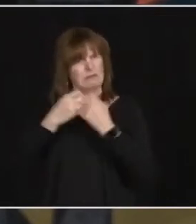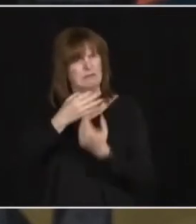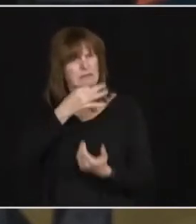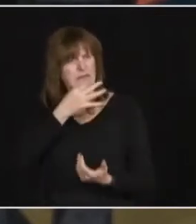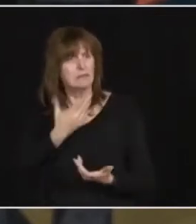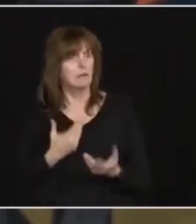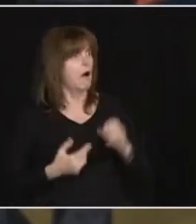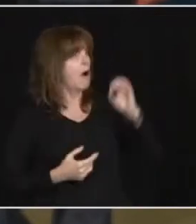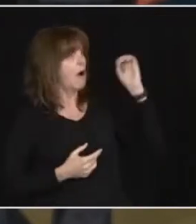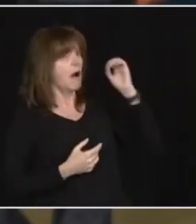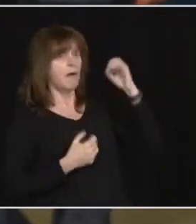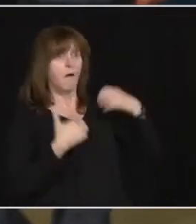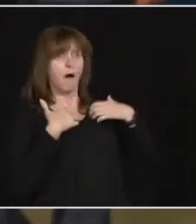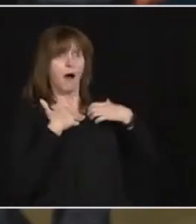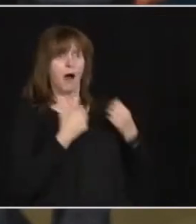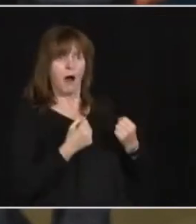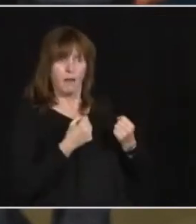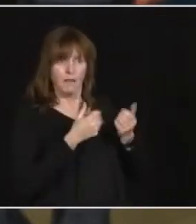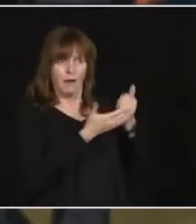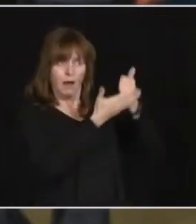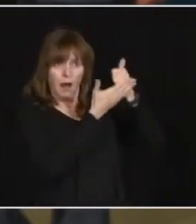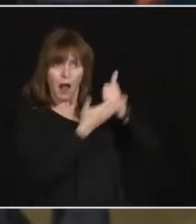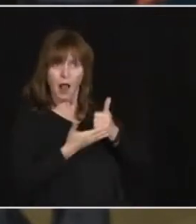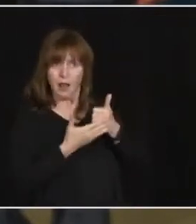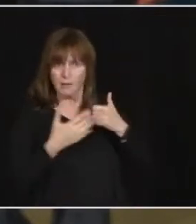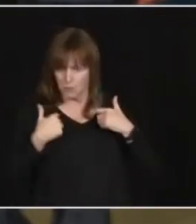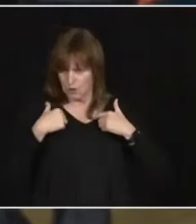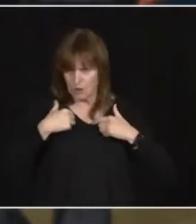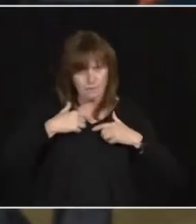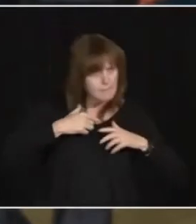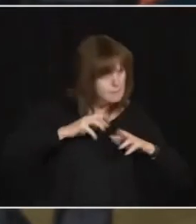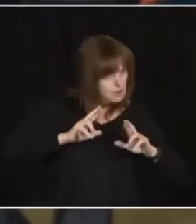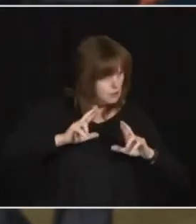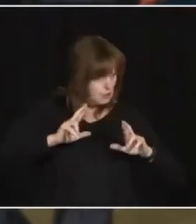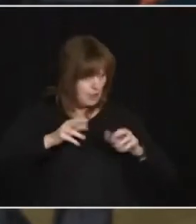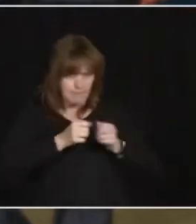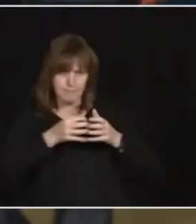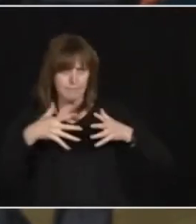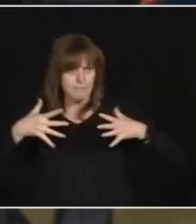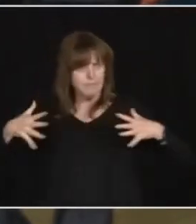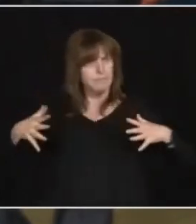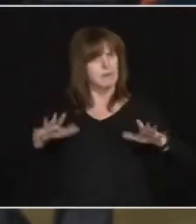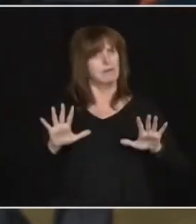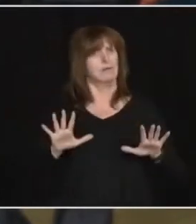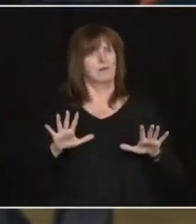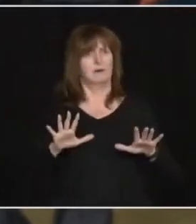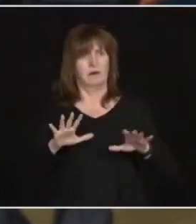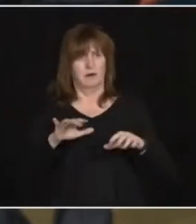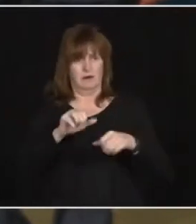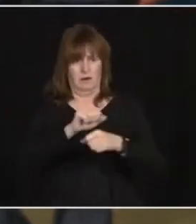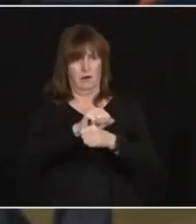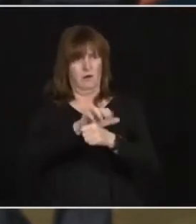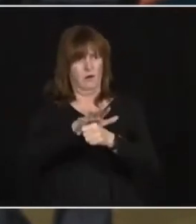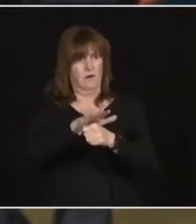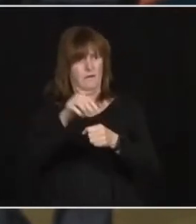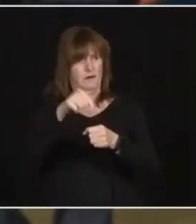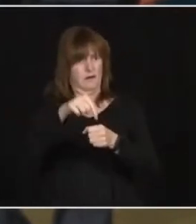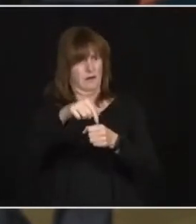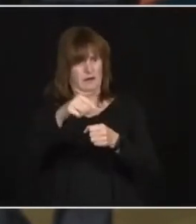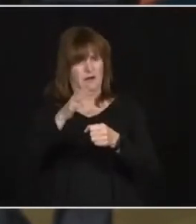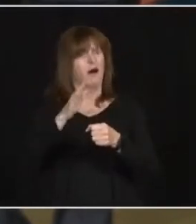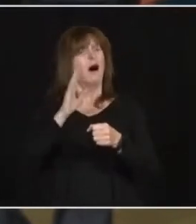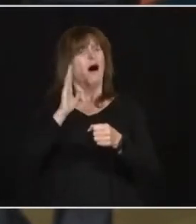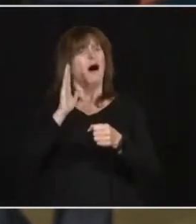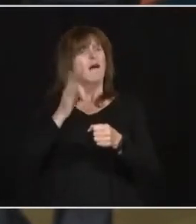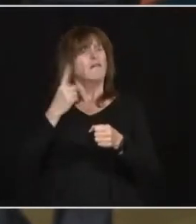build this new capacity. Long before any of us had heard of COVID-19, our government launched an